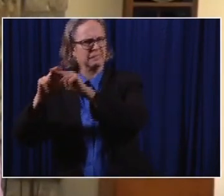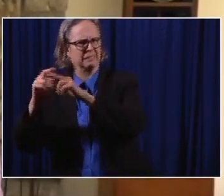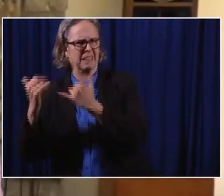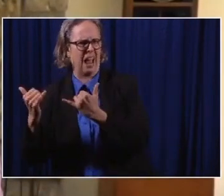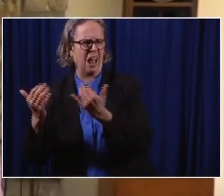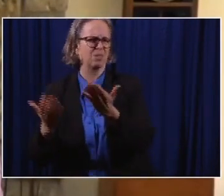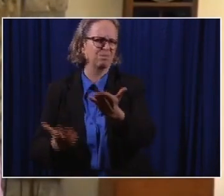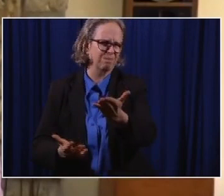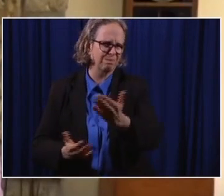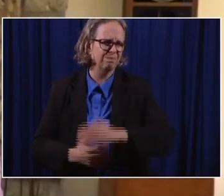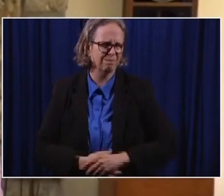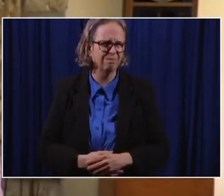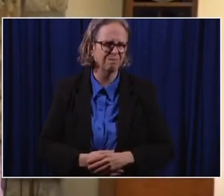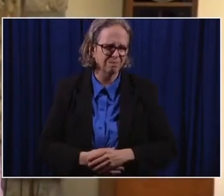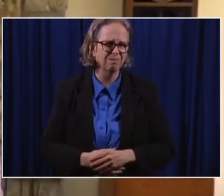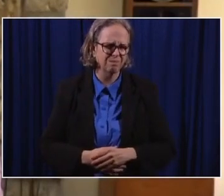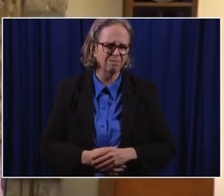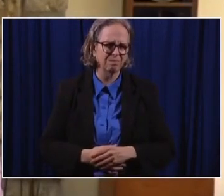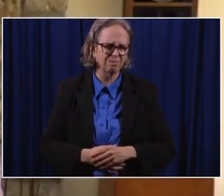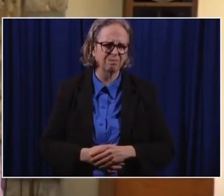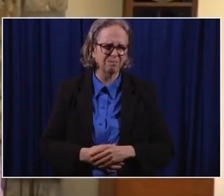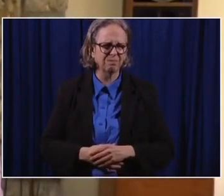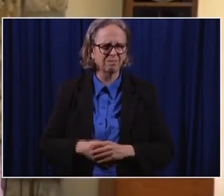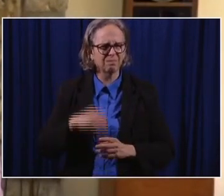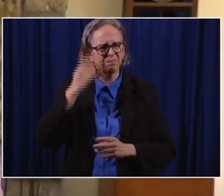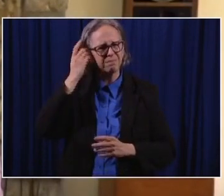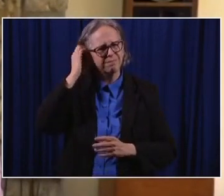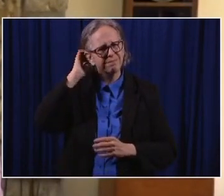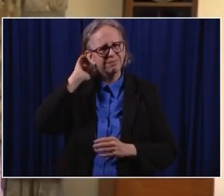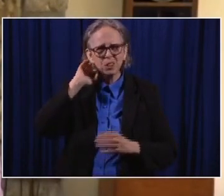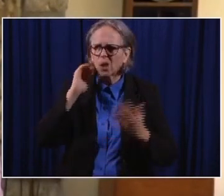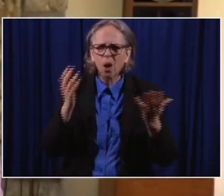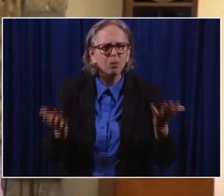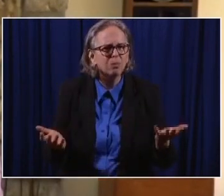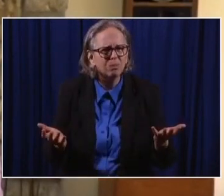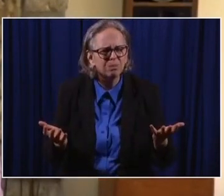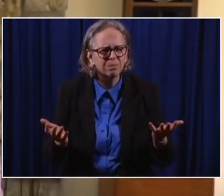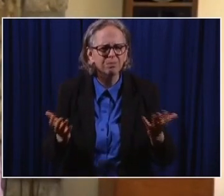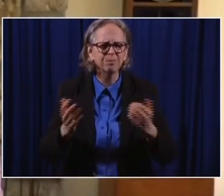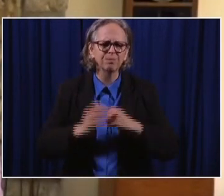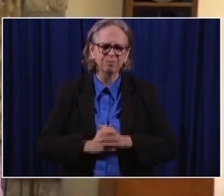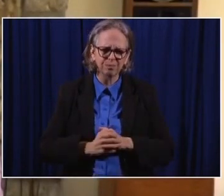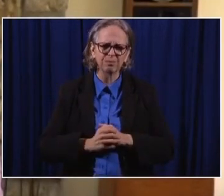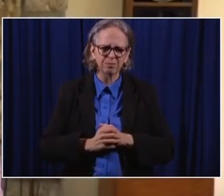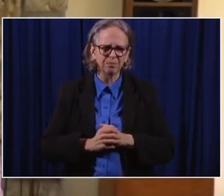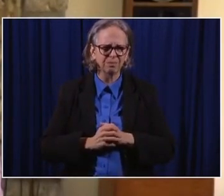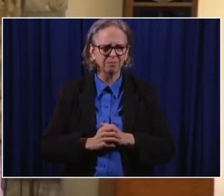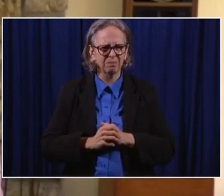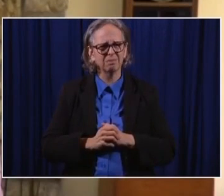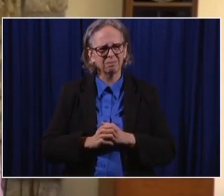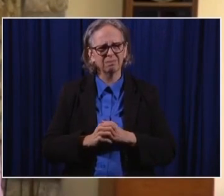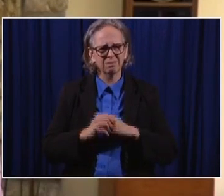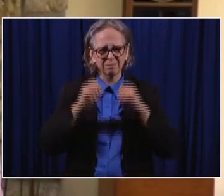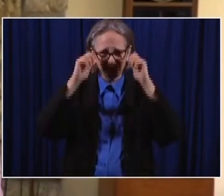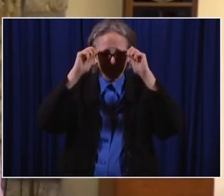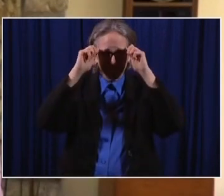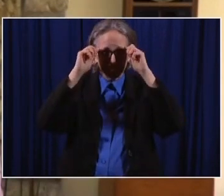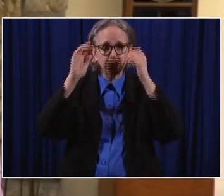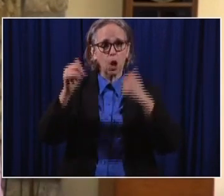Let me now go to the daily new hospitalizations, the 7-day